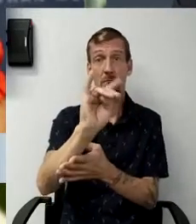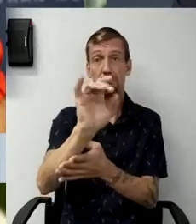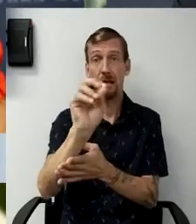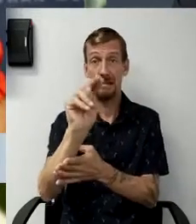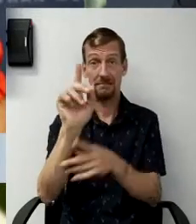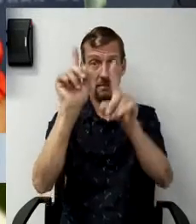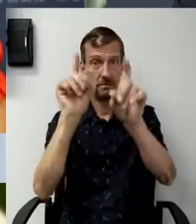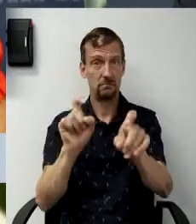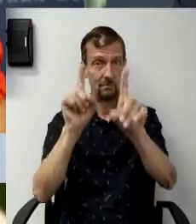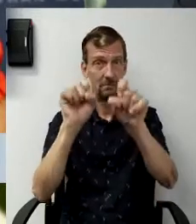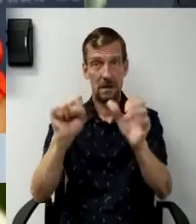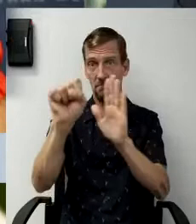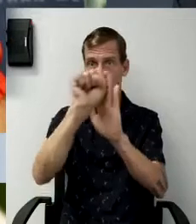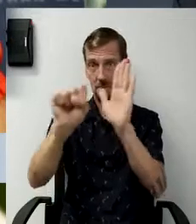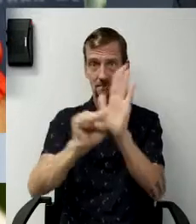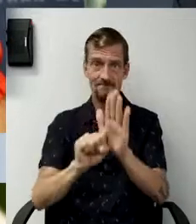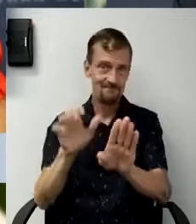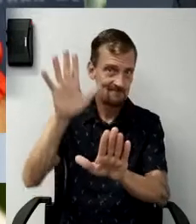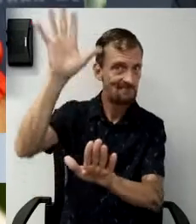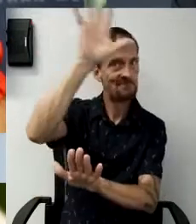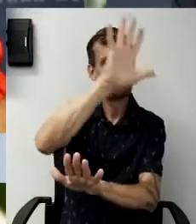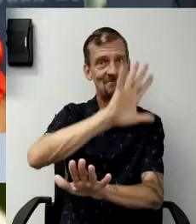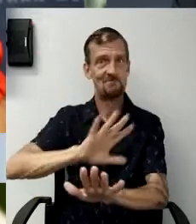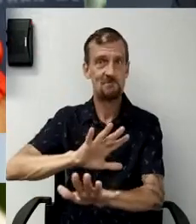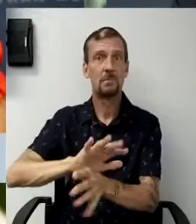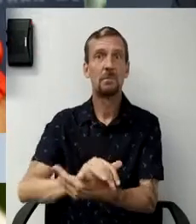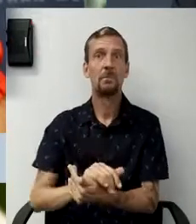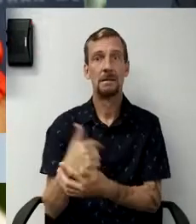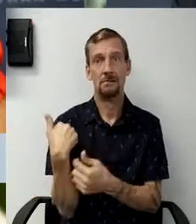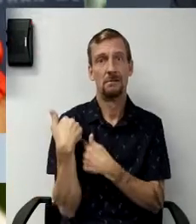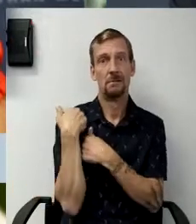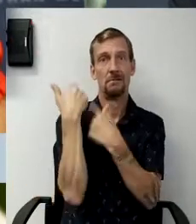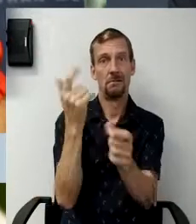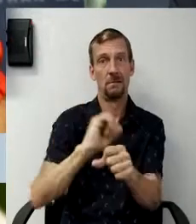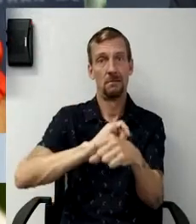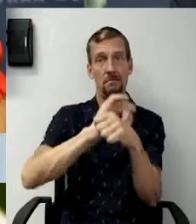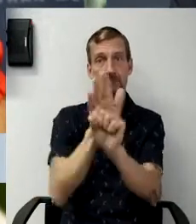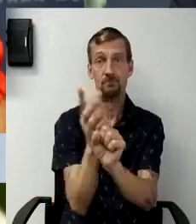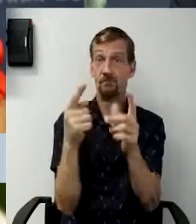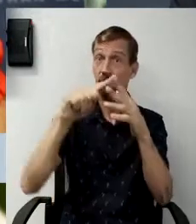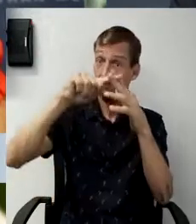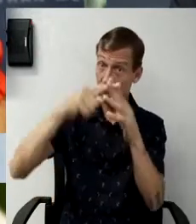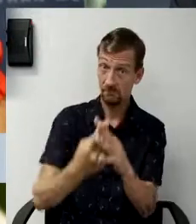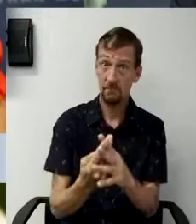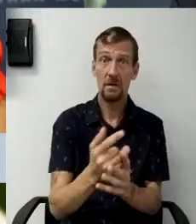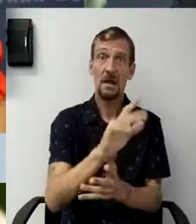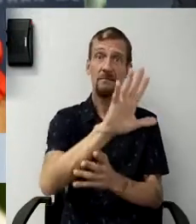tests statewide since the pandemic first broke out.